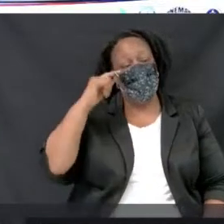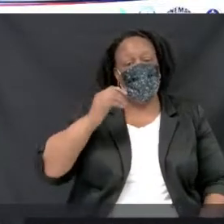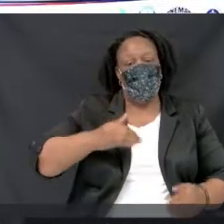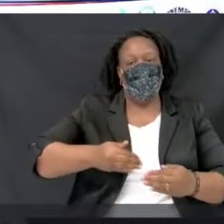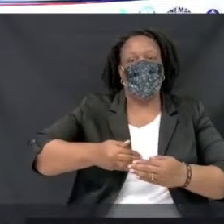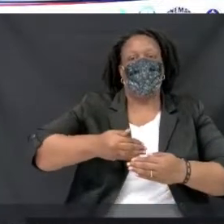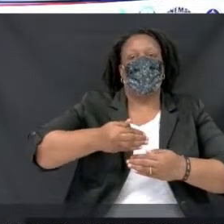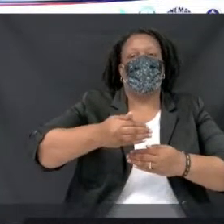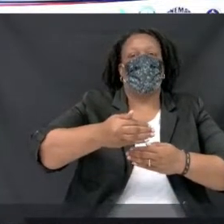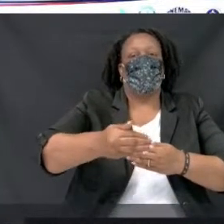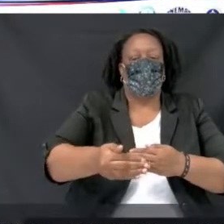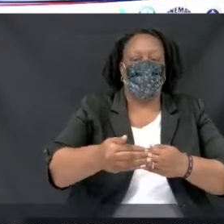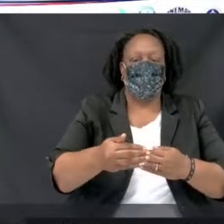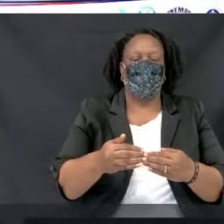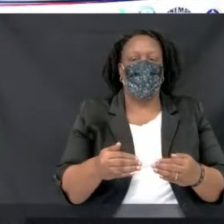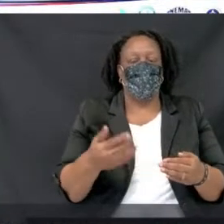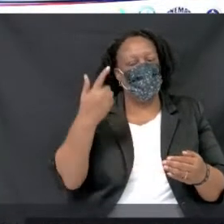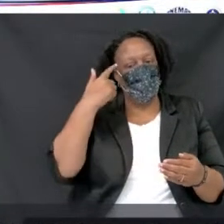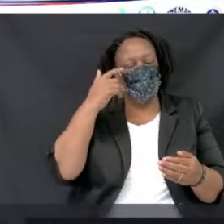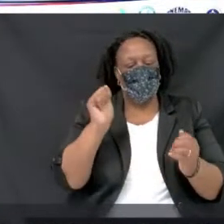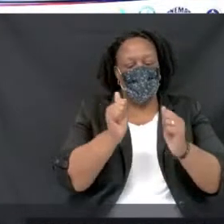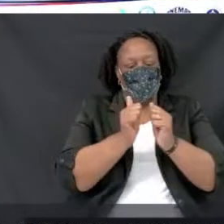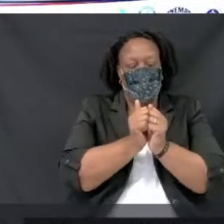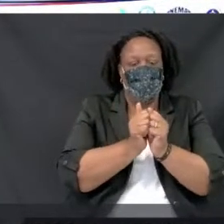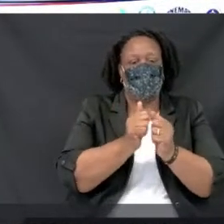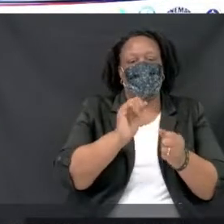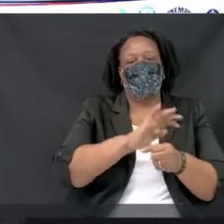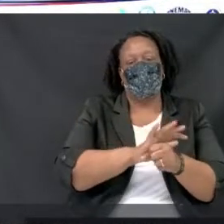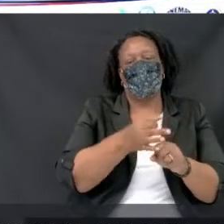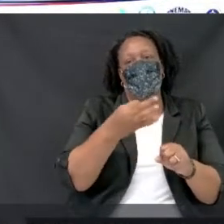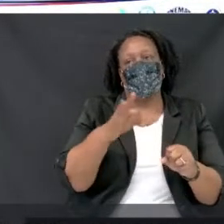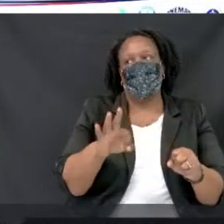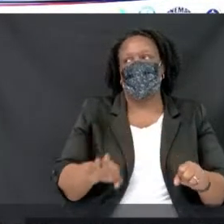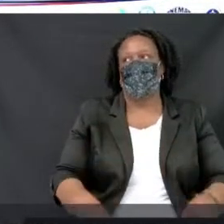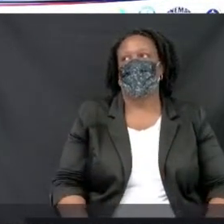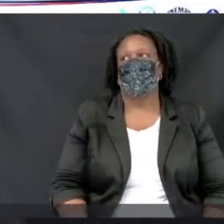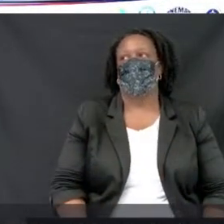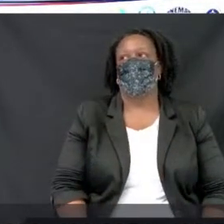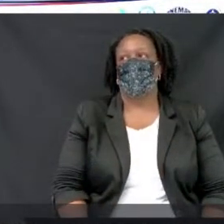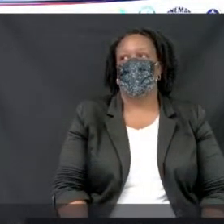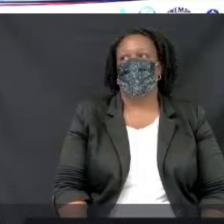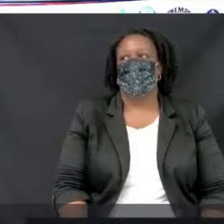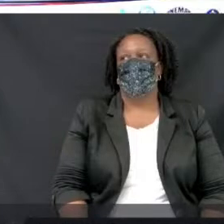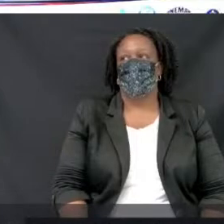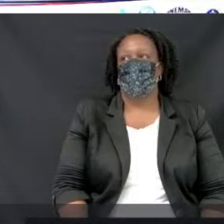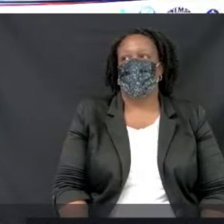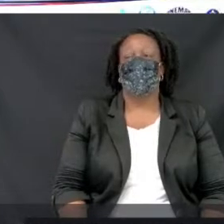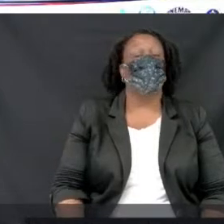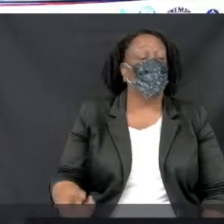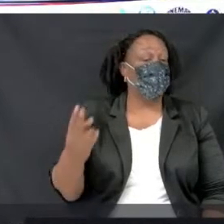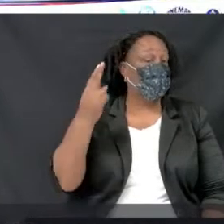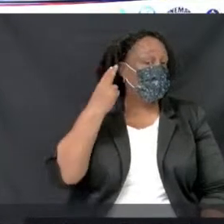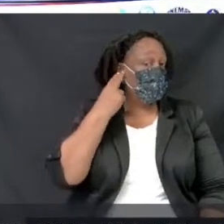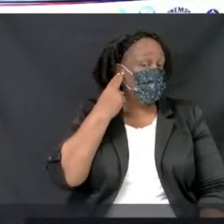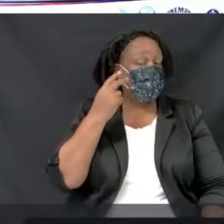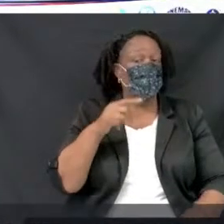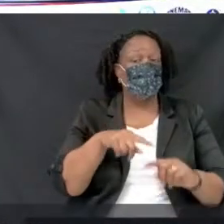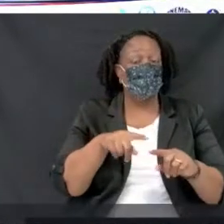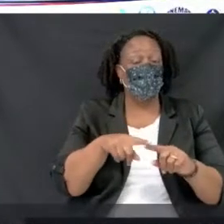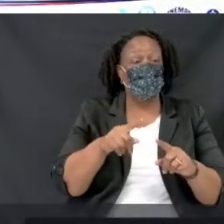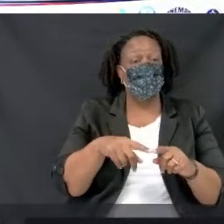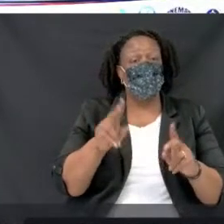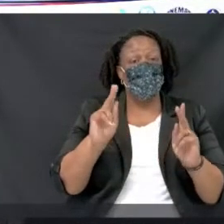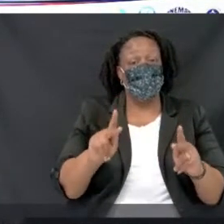move forward in the context of COVID-19. You would have listened to the presentations made by Dr. Wilkinson, Dr. Laws, as